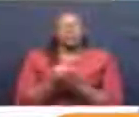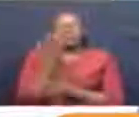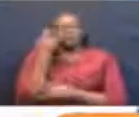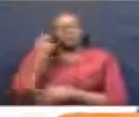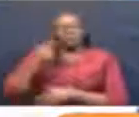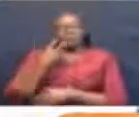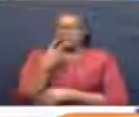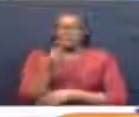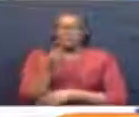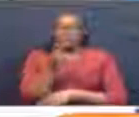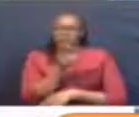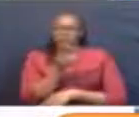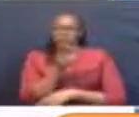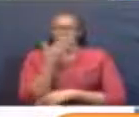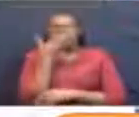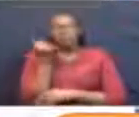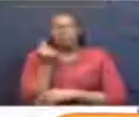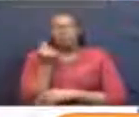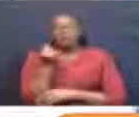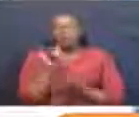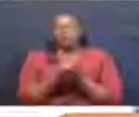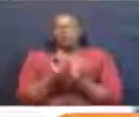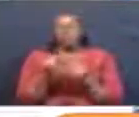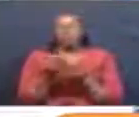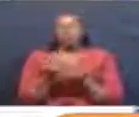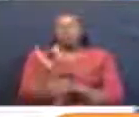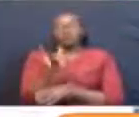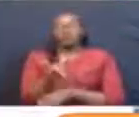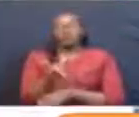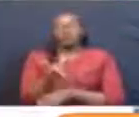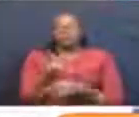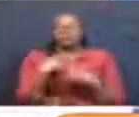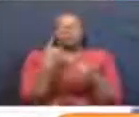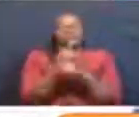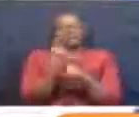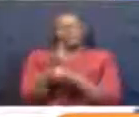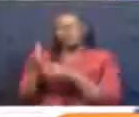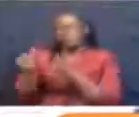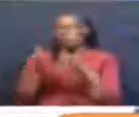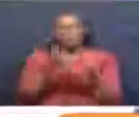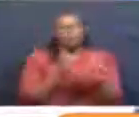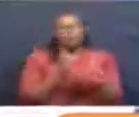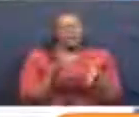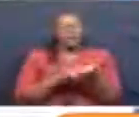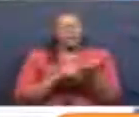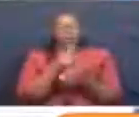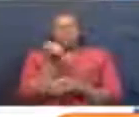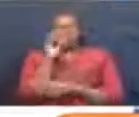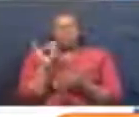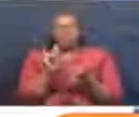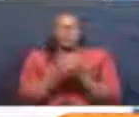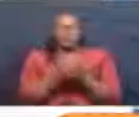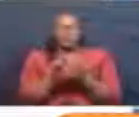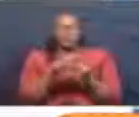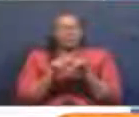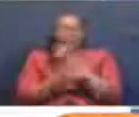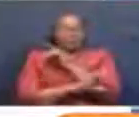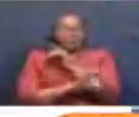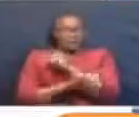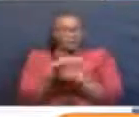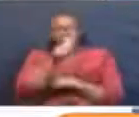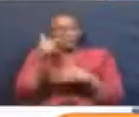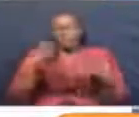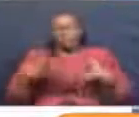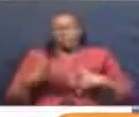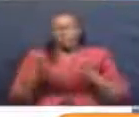surveillance at its best, mm-hmm. so that we can be able to deal with this. There are so many alternatives. And when you realize as a country, even those